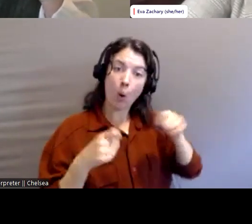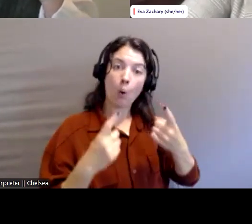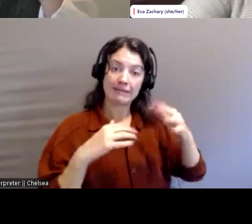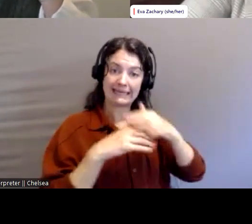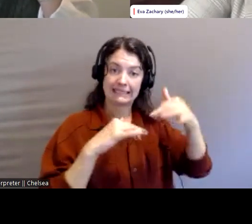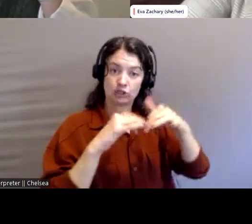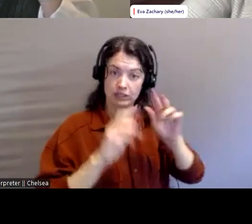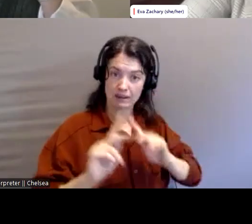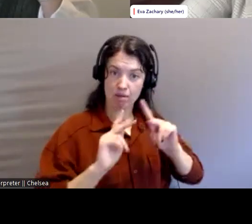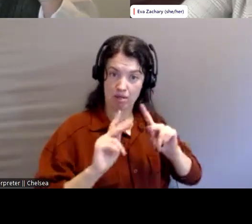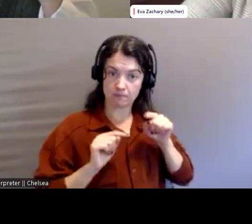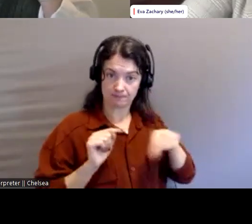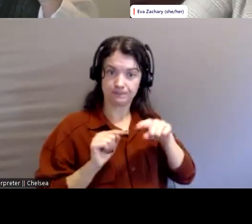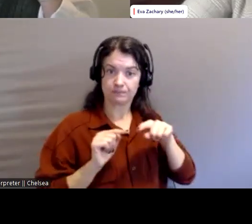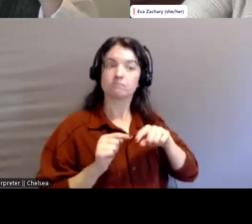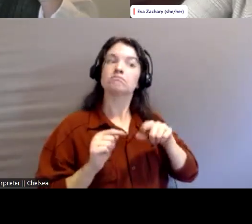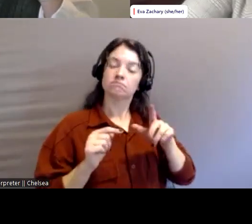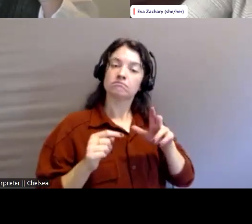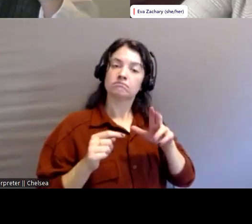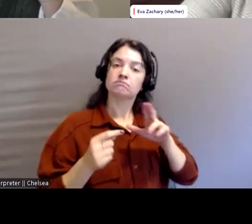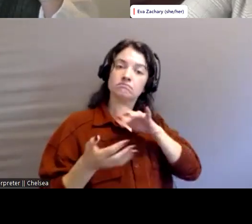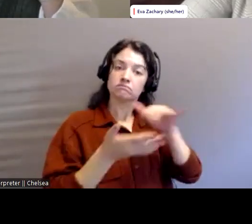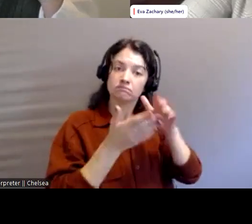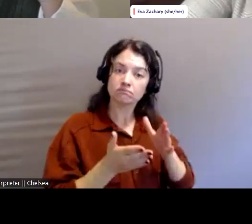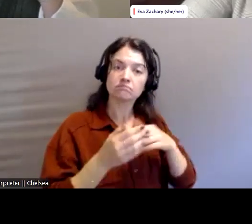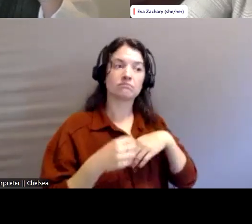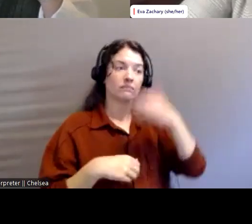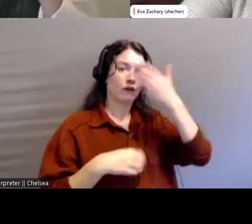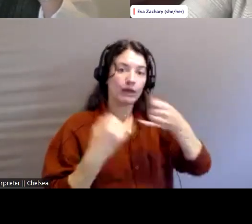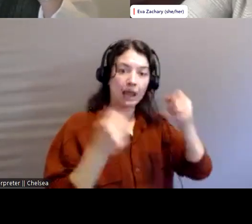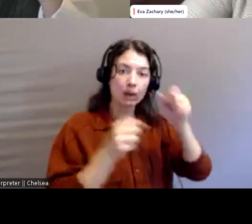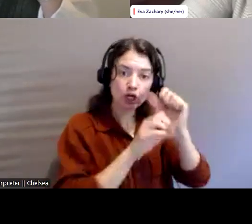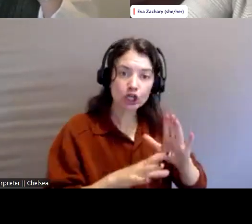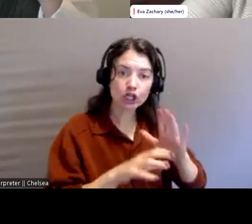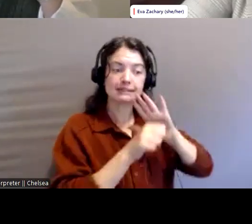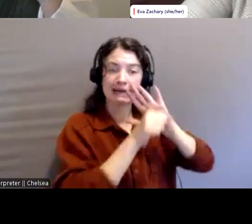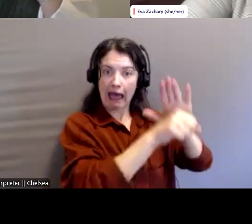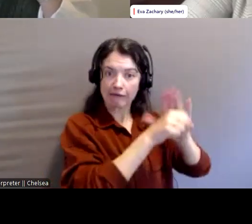are academics, frontline workers, advocates, and